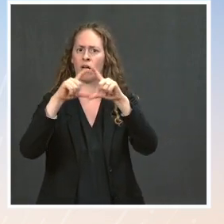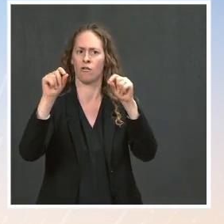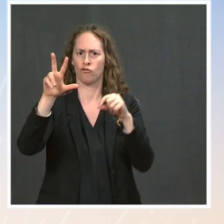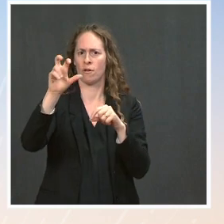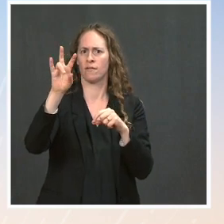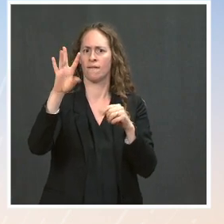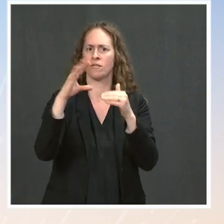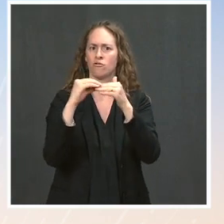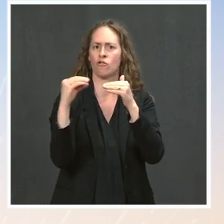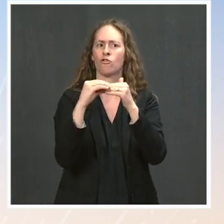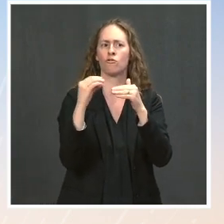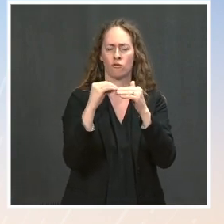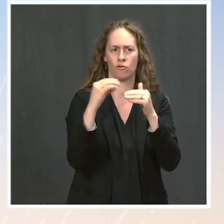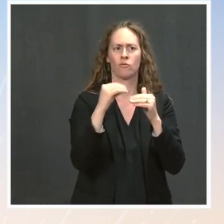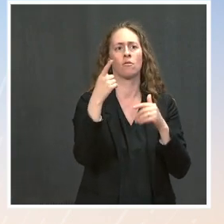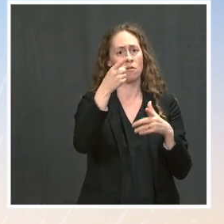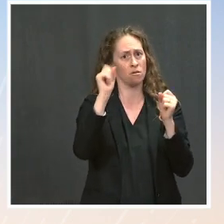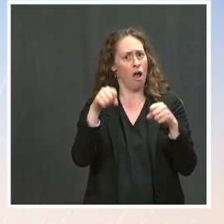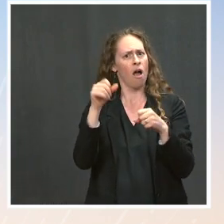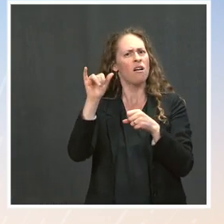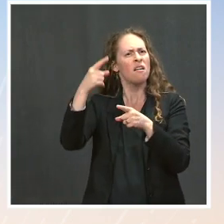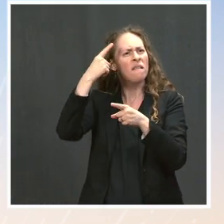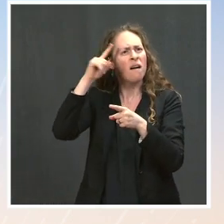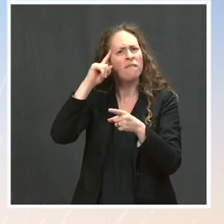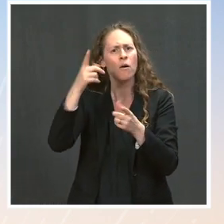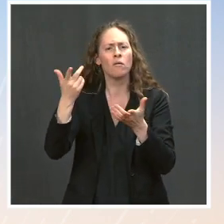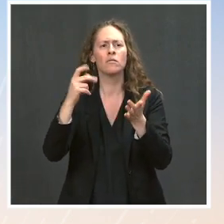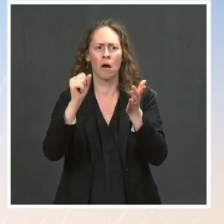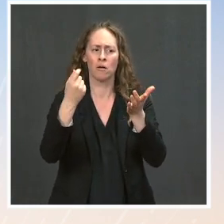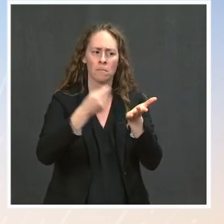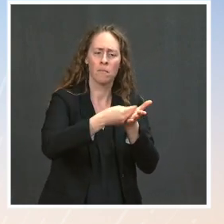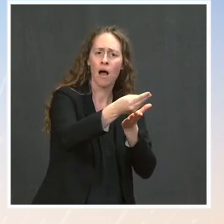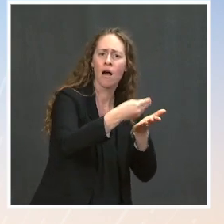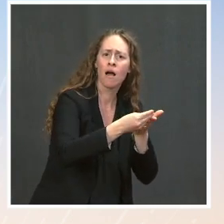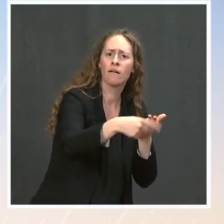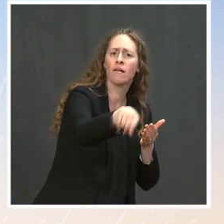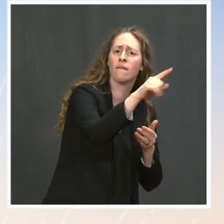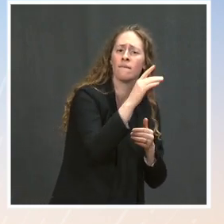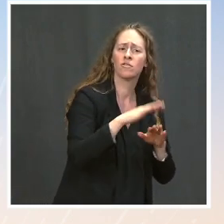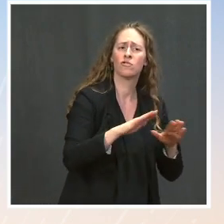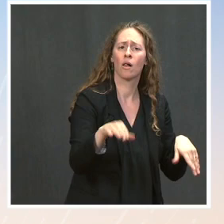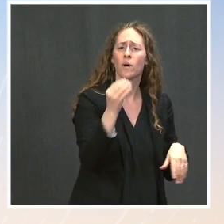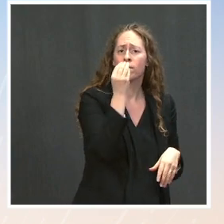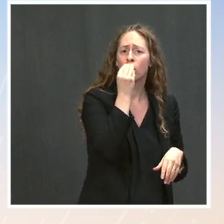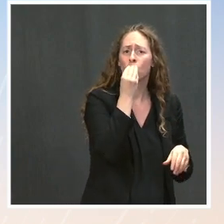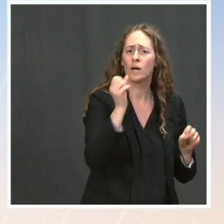can then be used by parents or guardians to purchase food. Also today, President Biden will sign an